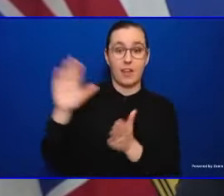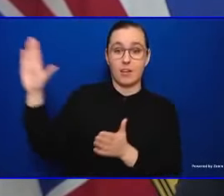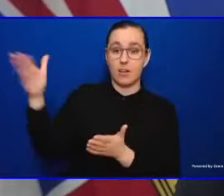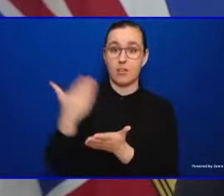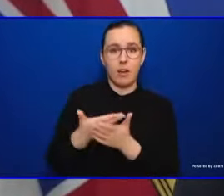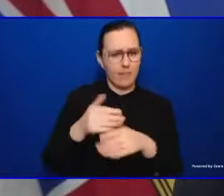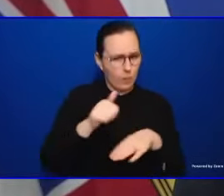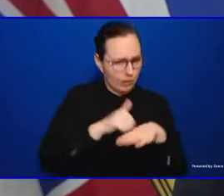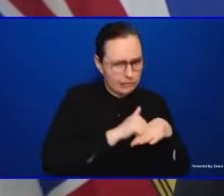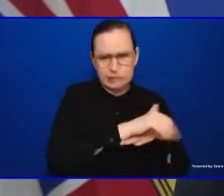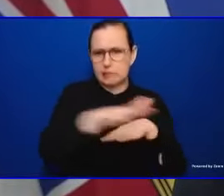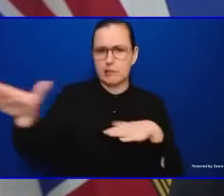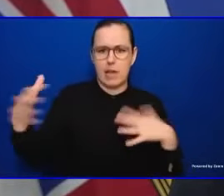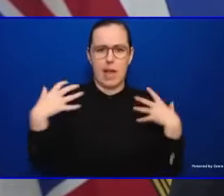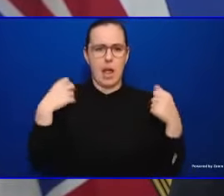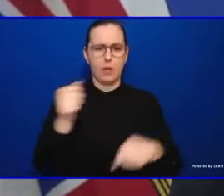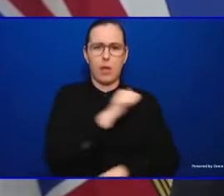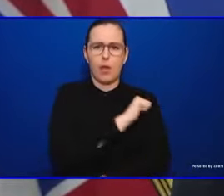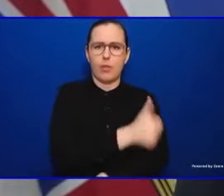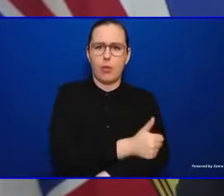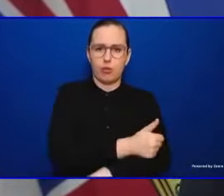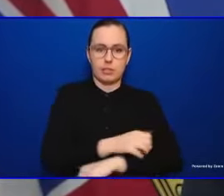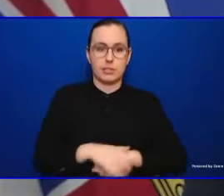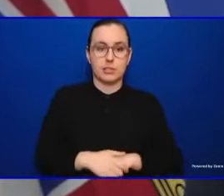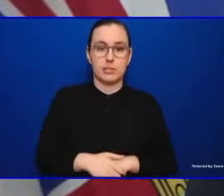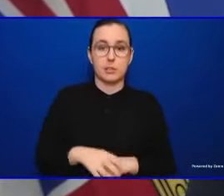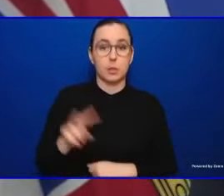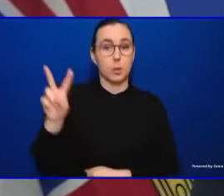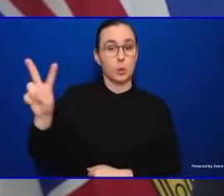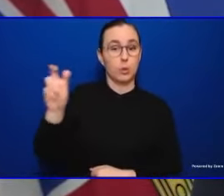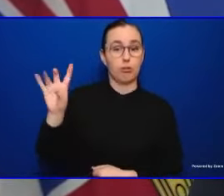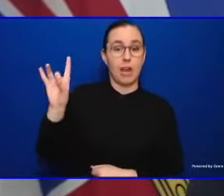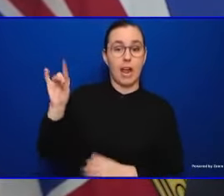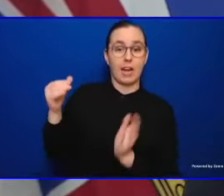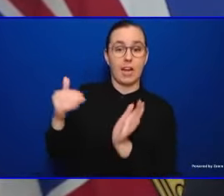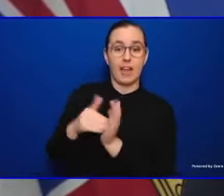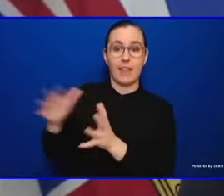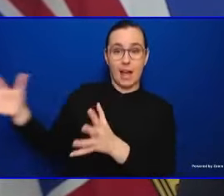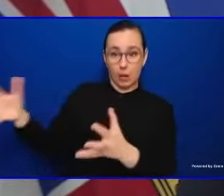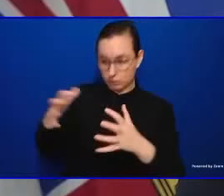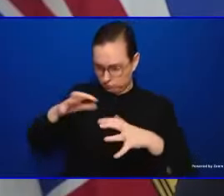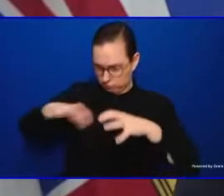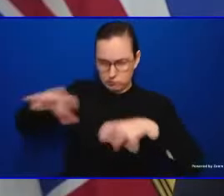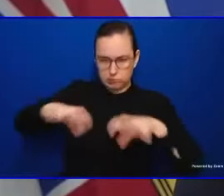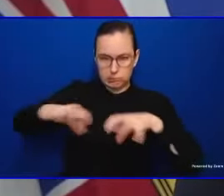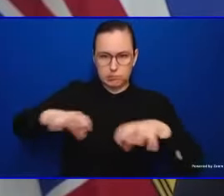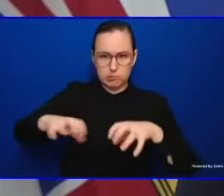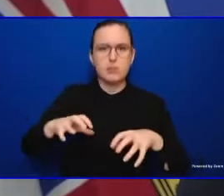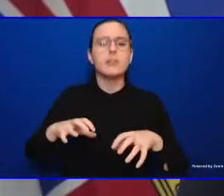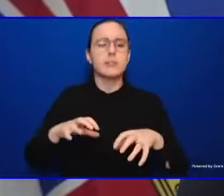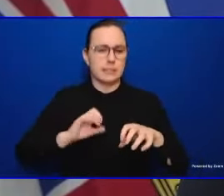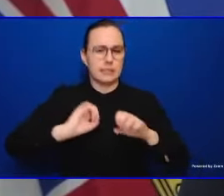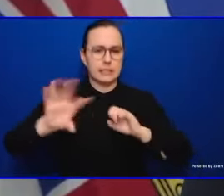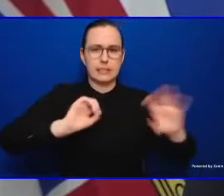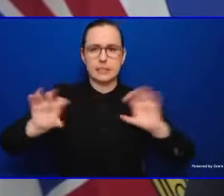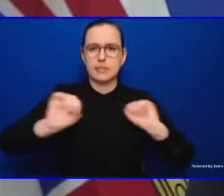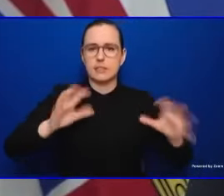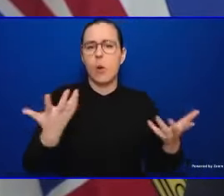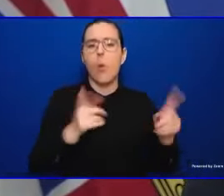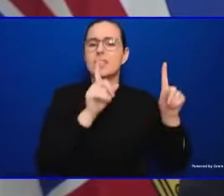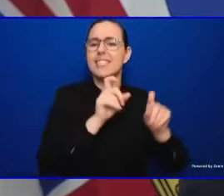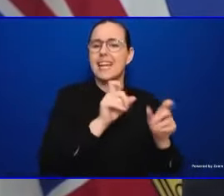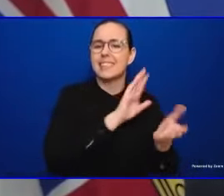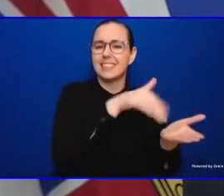BC. The 200,000 arriving late next week will be used by symptomatic teachers and school staff. Dr. Henry and Minister Whiteside